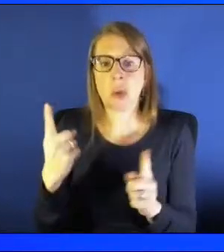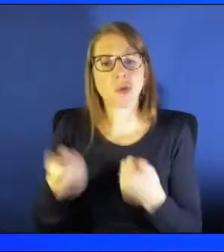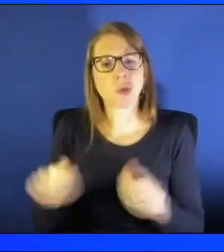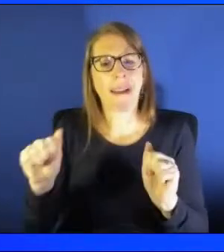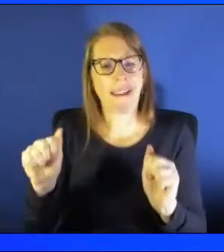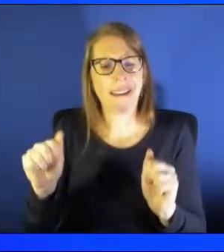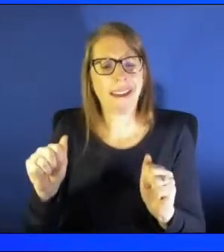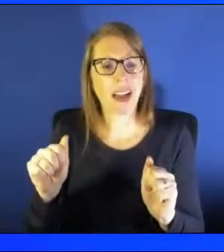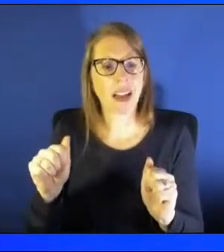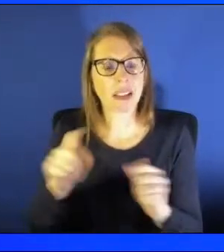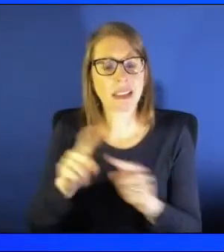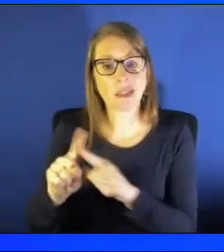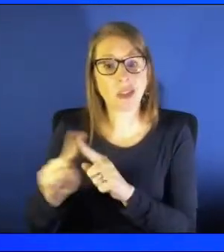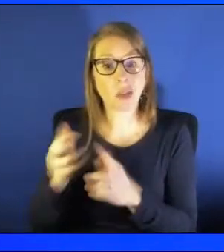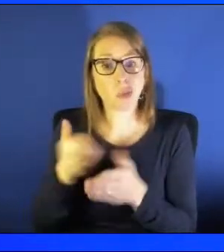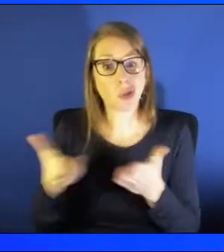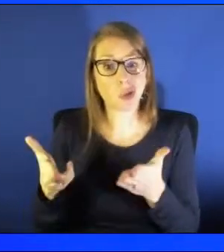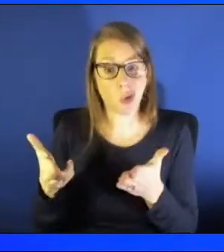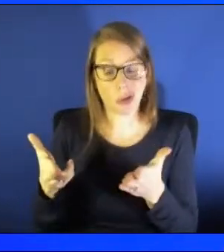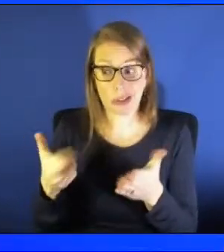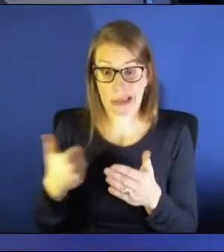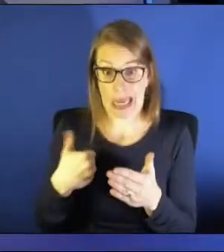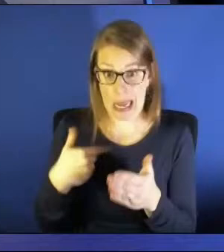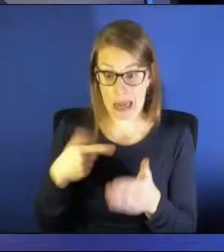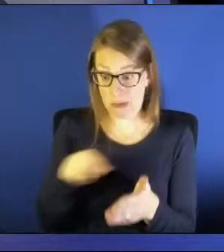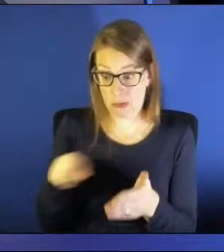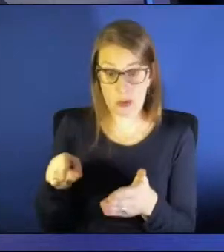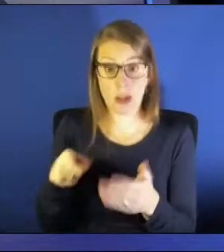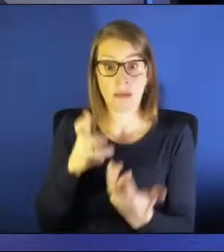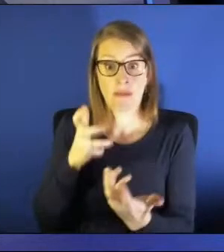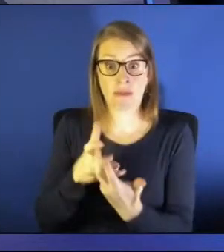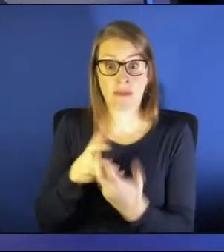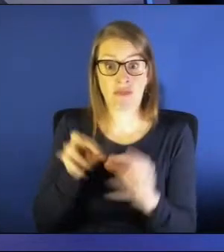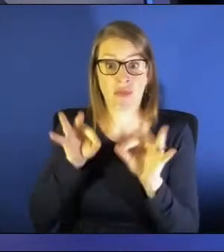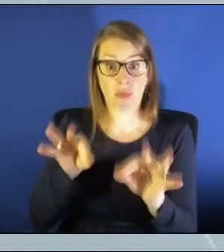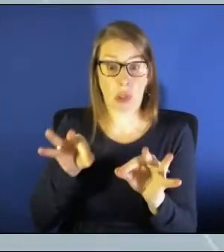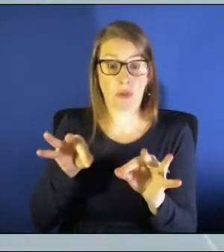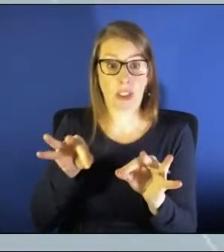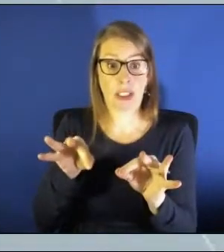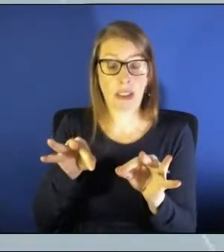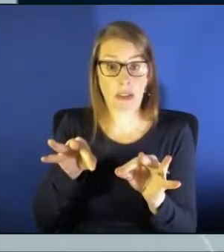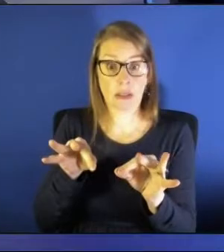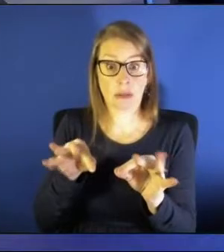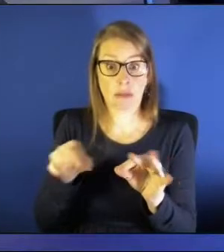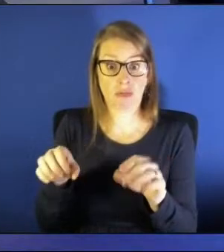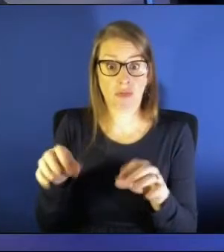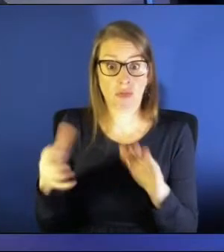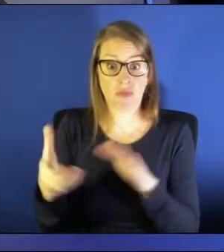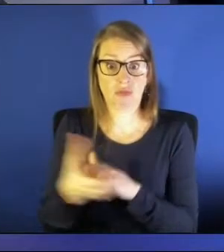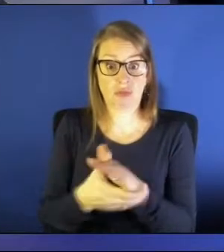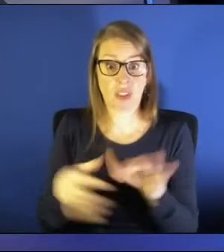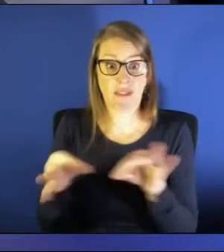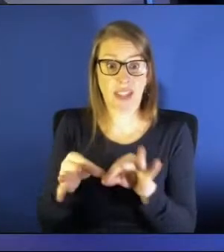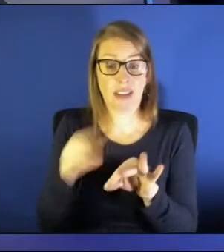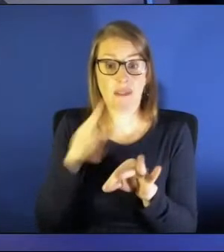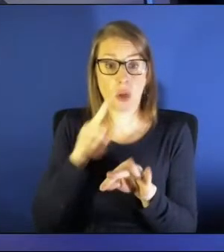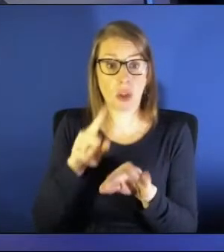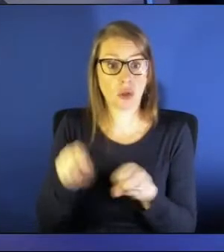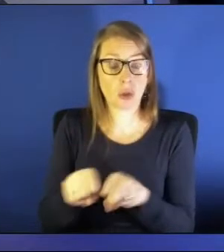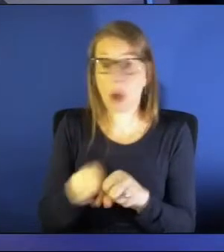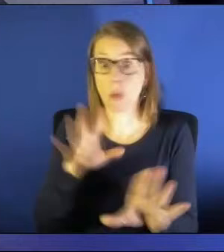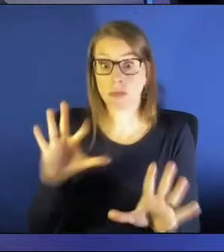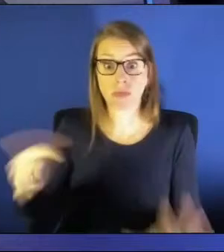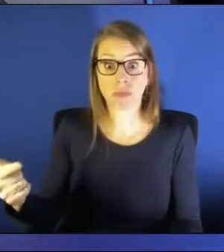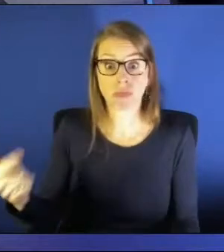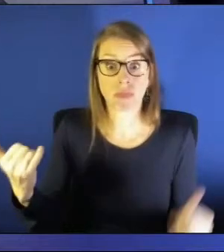sure that you're wearing the shoe that is right for you. We're going to get out to the Sports Performance Center here in just a moment, but quick. Oh, I guess we're going to do it now. Oh,